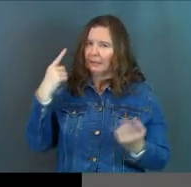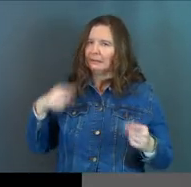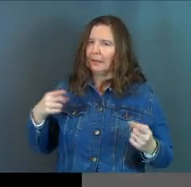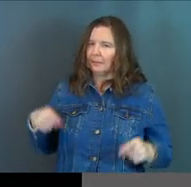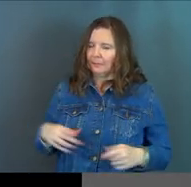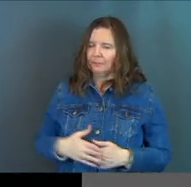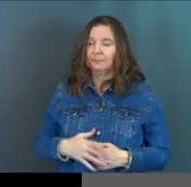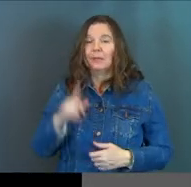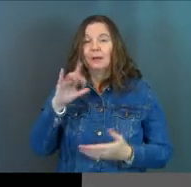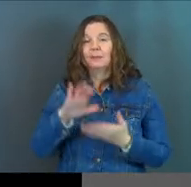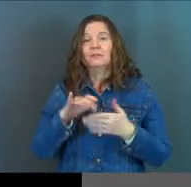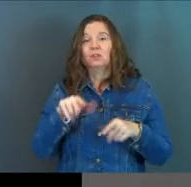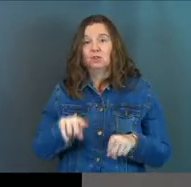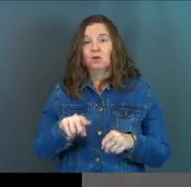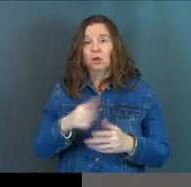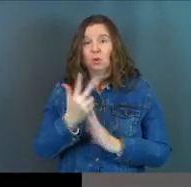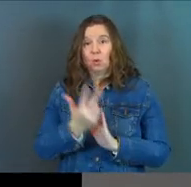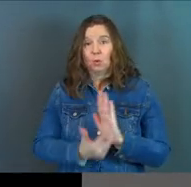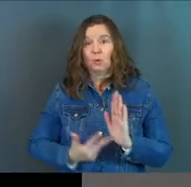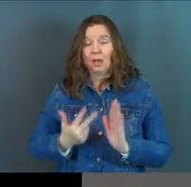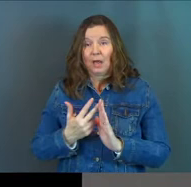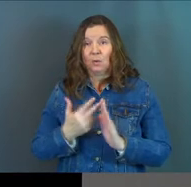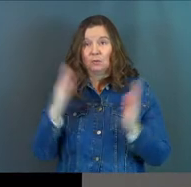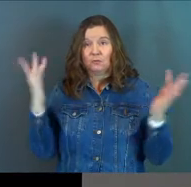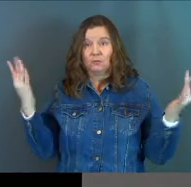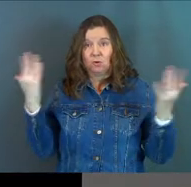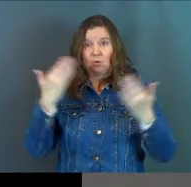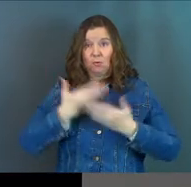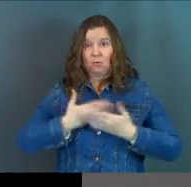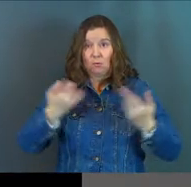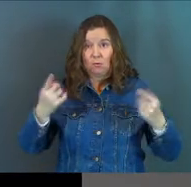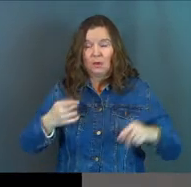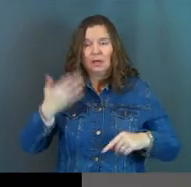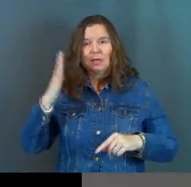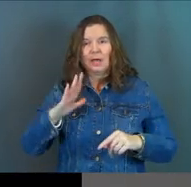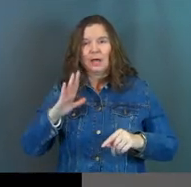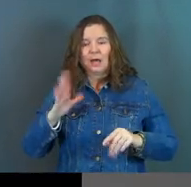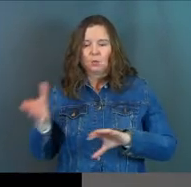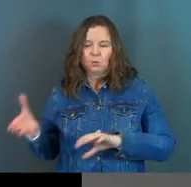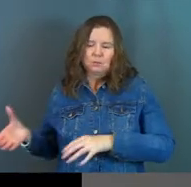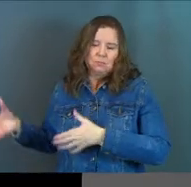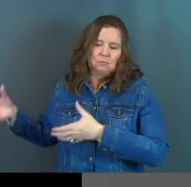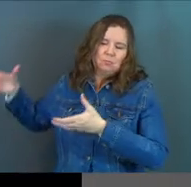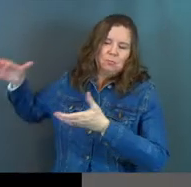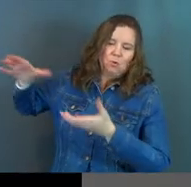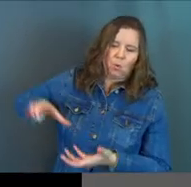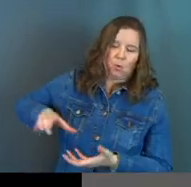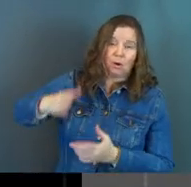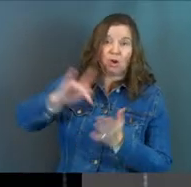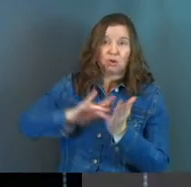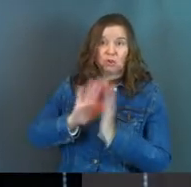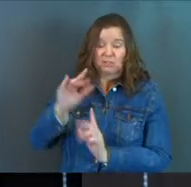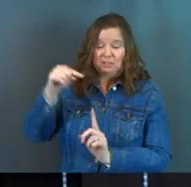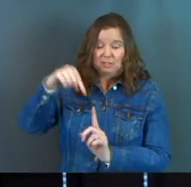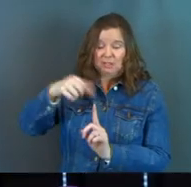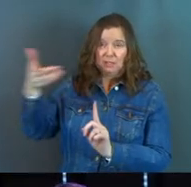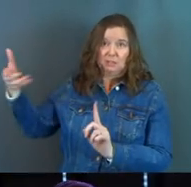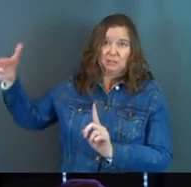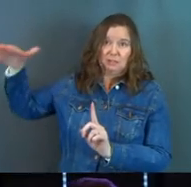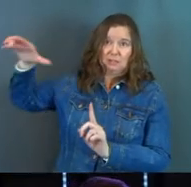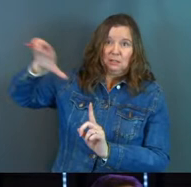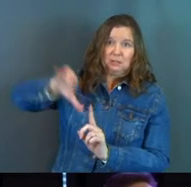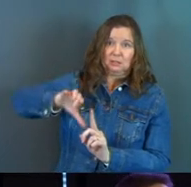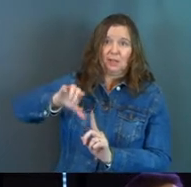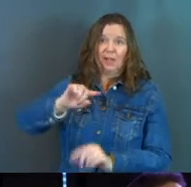believe. I believe that during those 3 hours of darkness, God was pouring onto the Son of God, onto Jesus